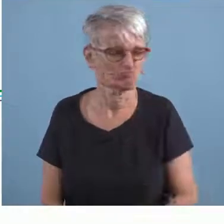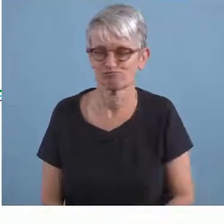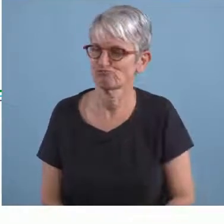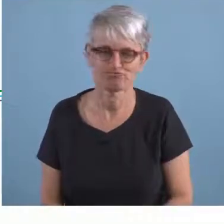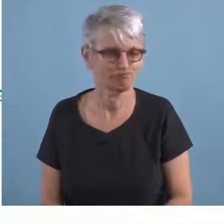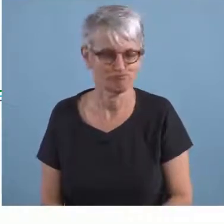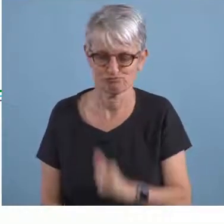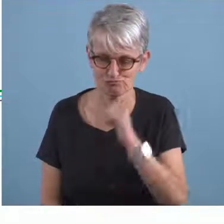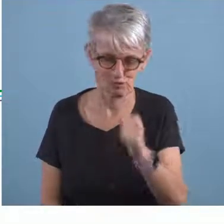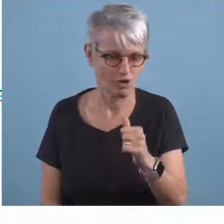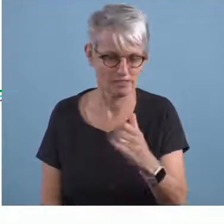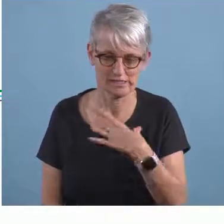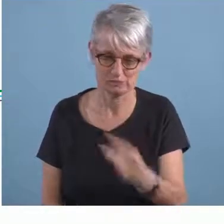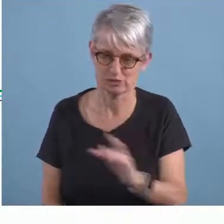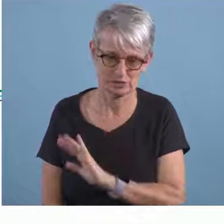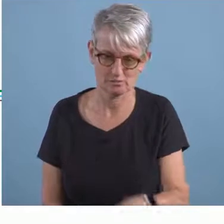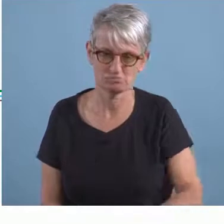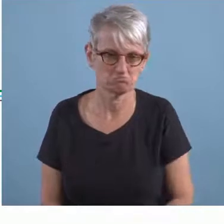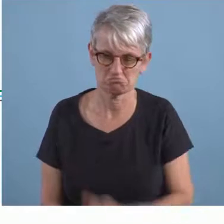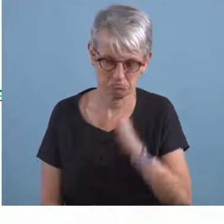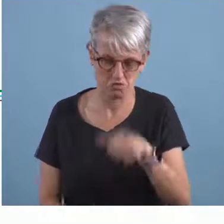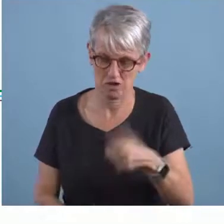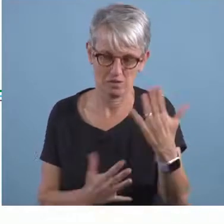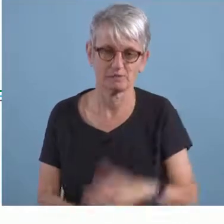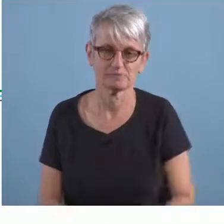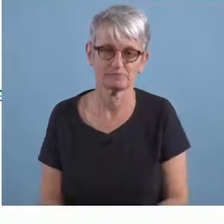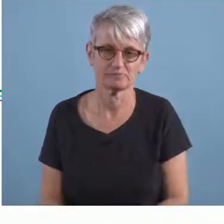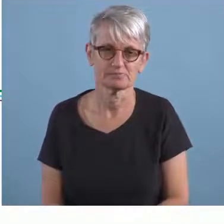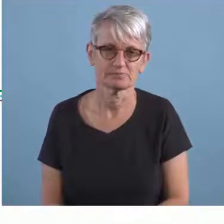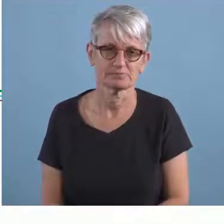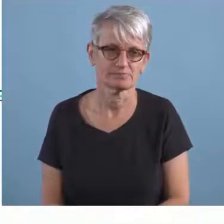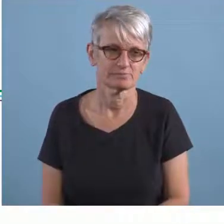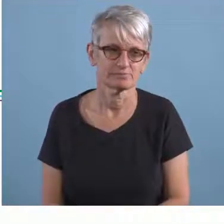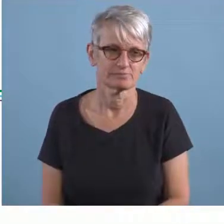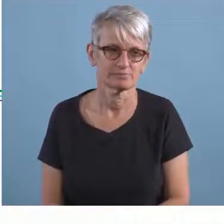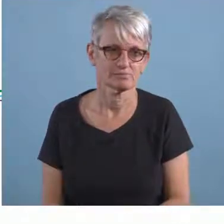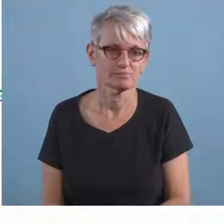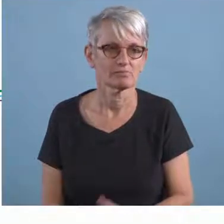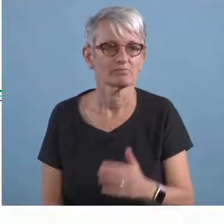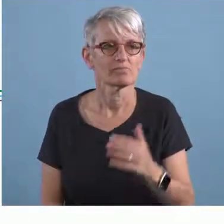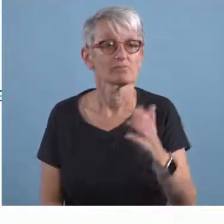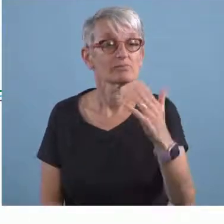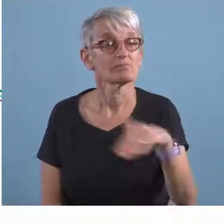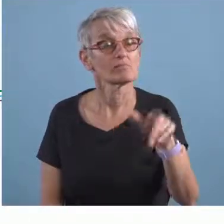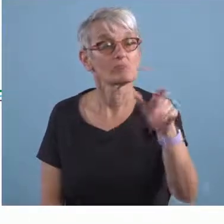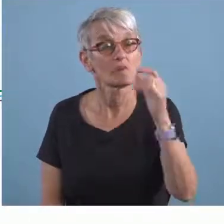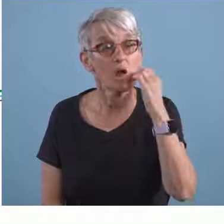not interested. I'm not going to recommend it. And the next slide to that